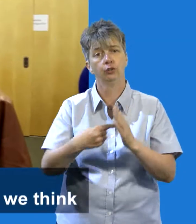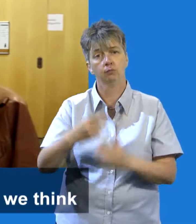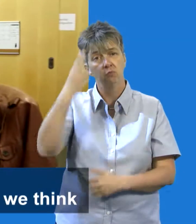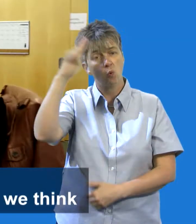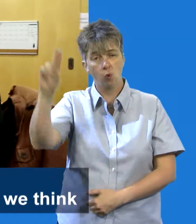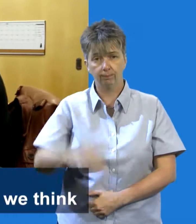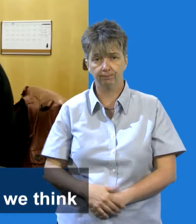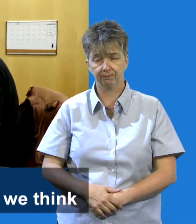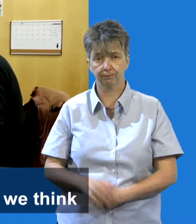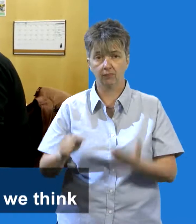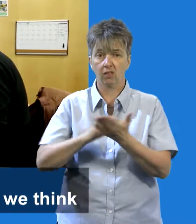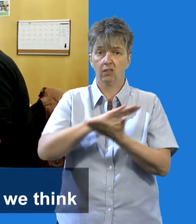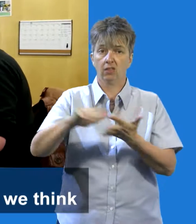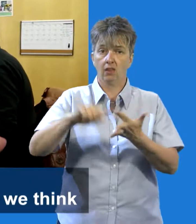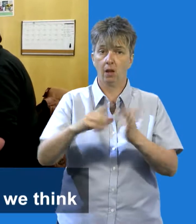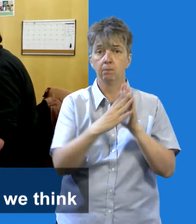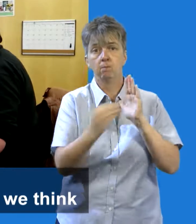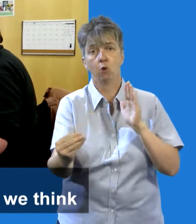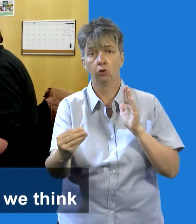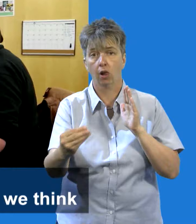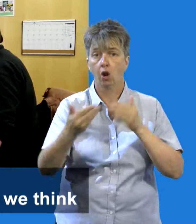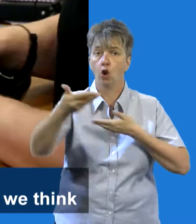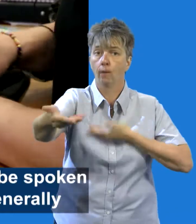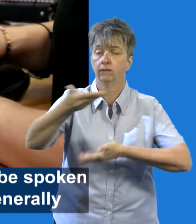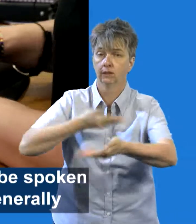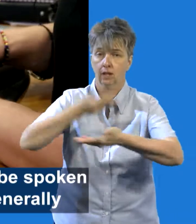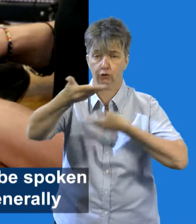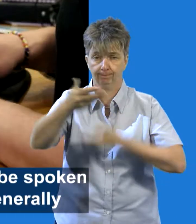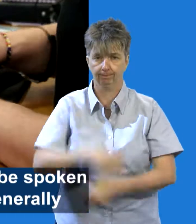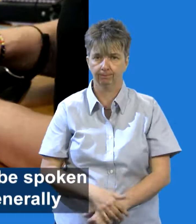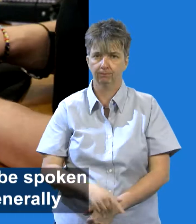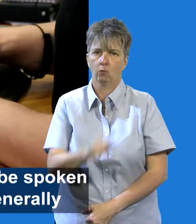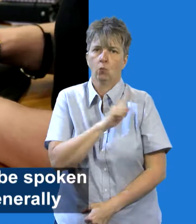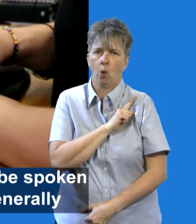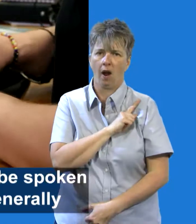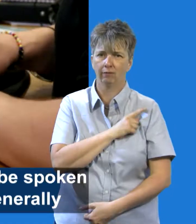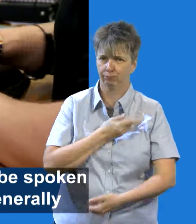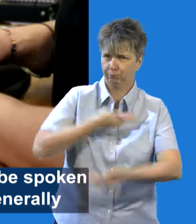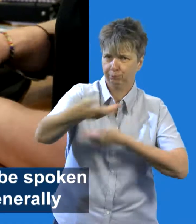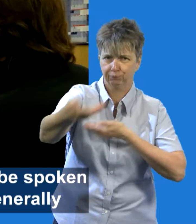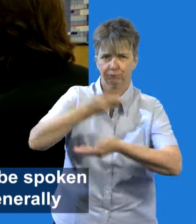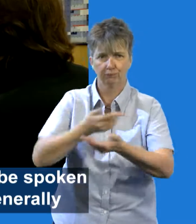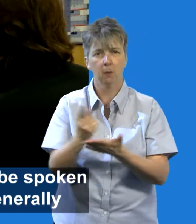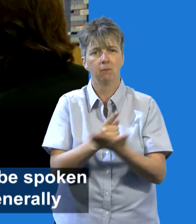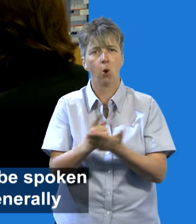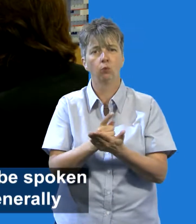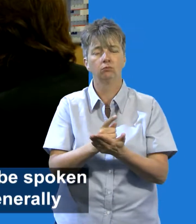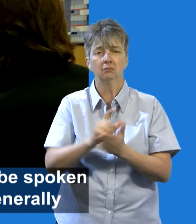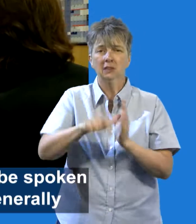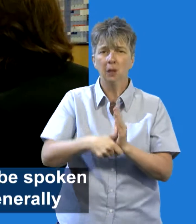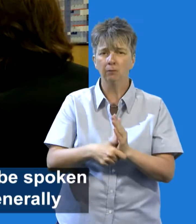The project is called the Model Conversation because we think that this is a subject that needs to be spoken about much